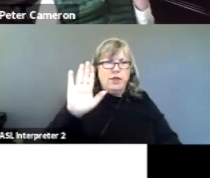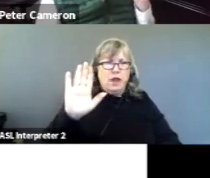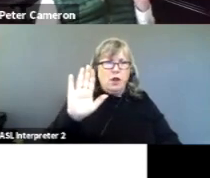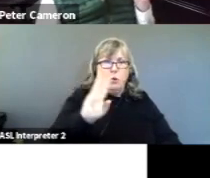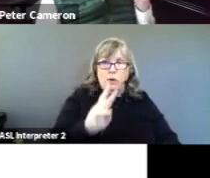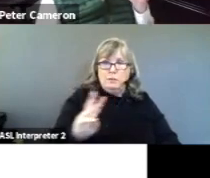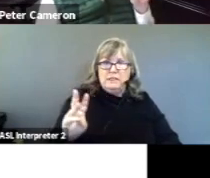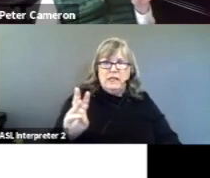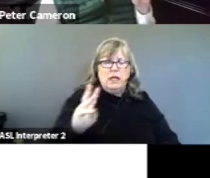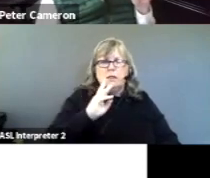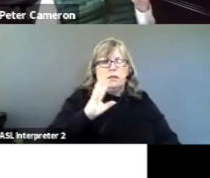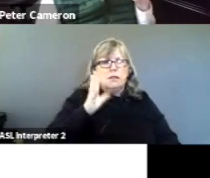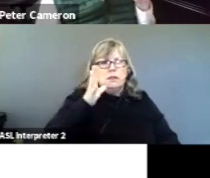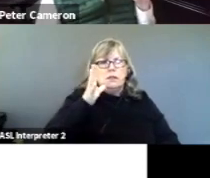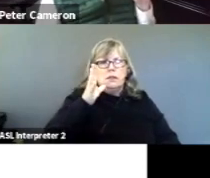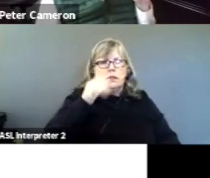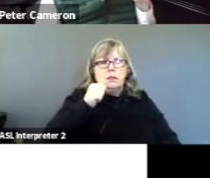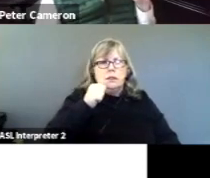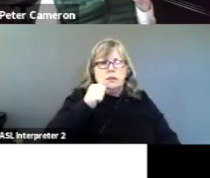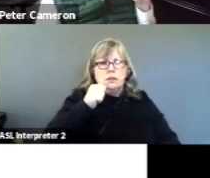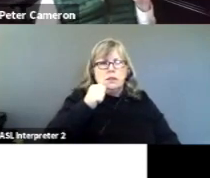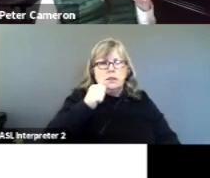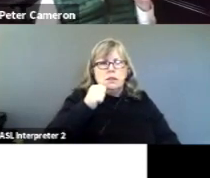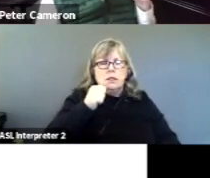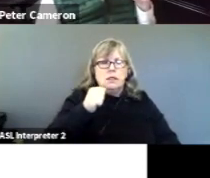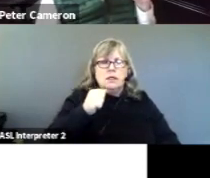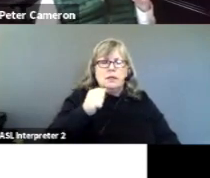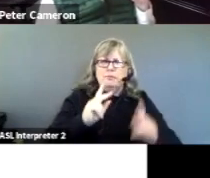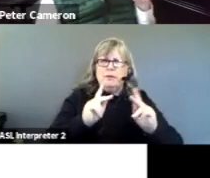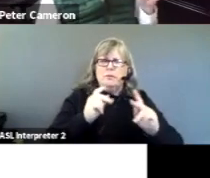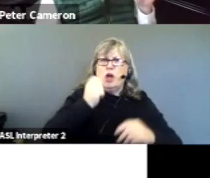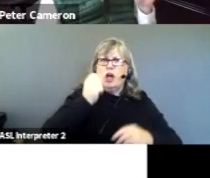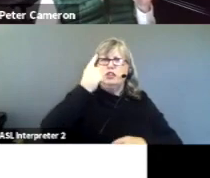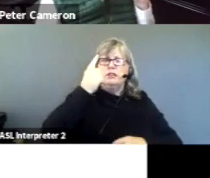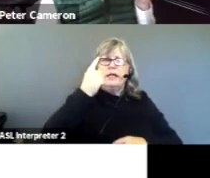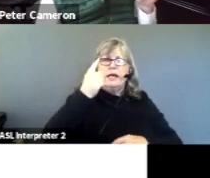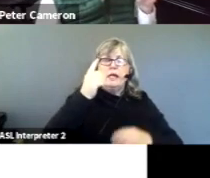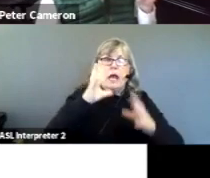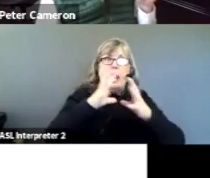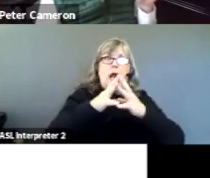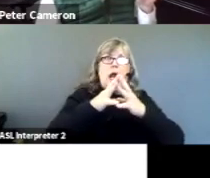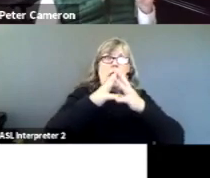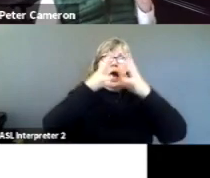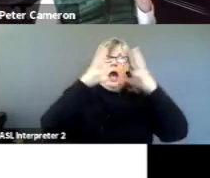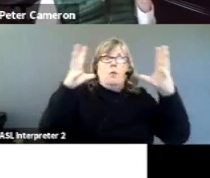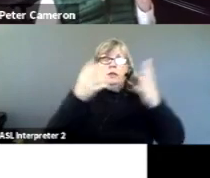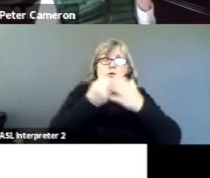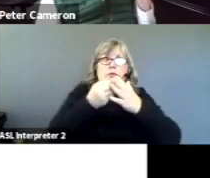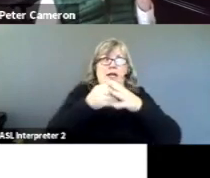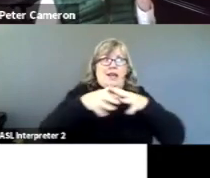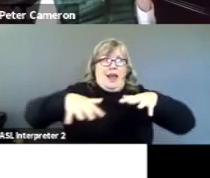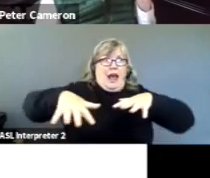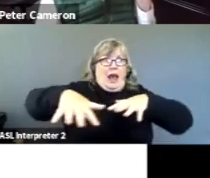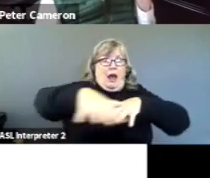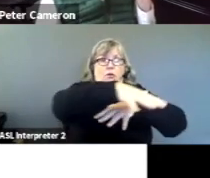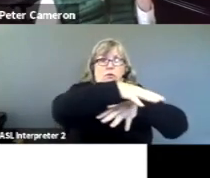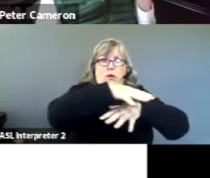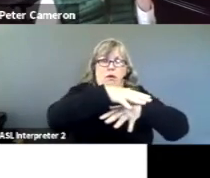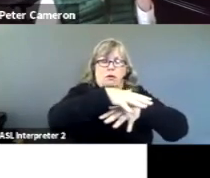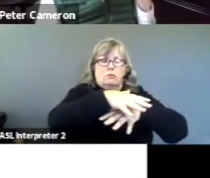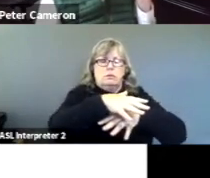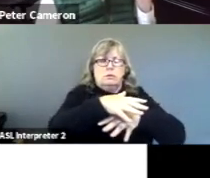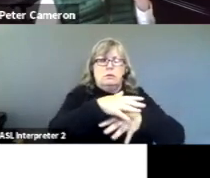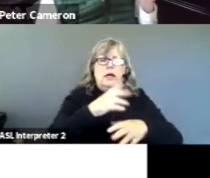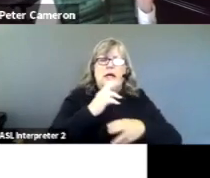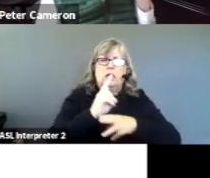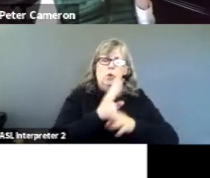lot of people don't understand the amount of money that is out there. I always like to use this line